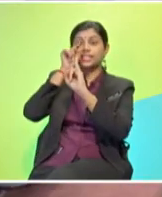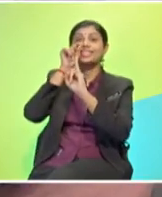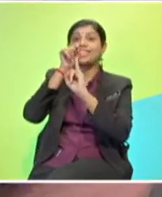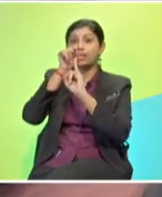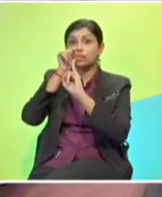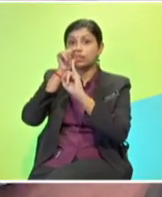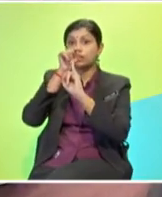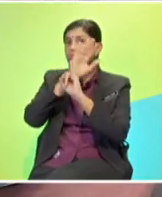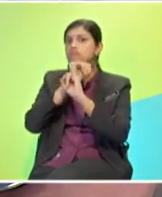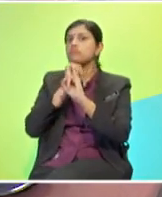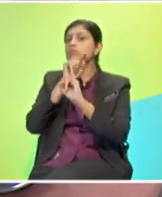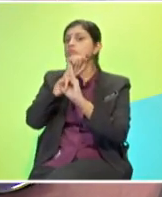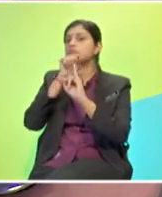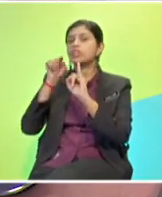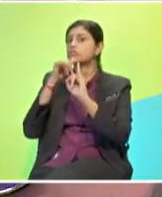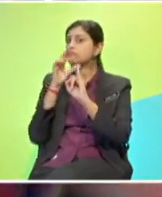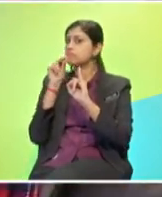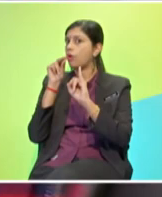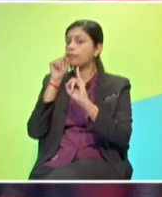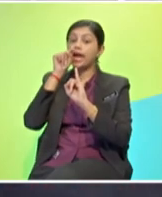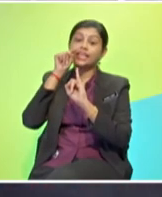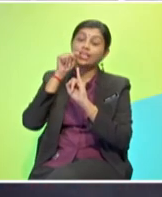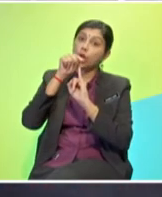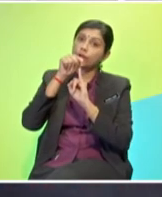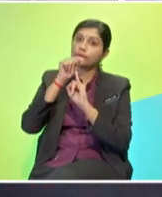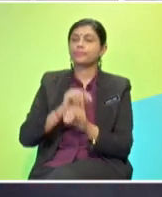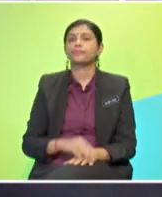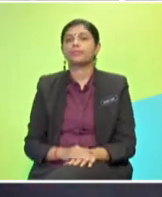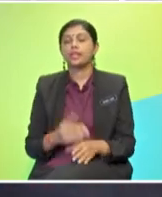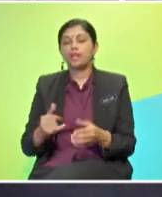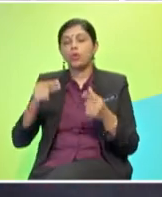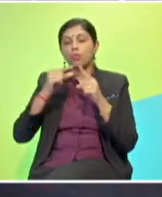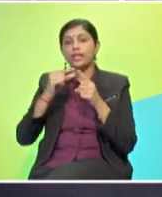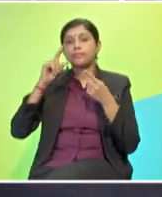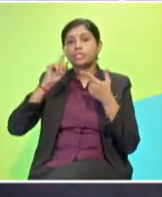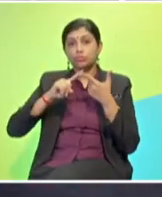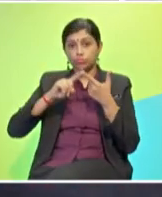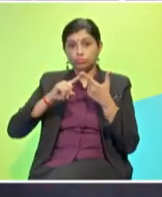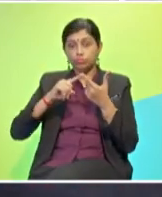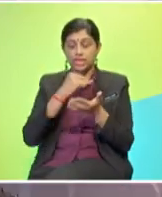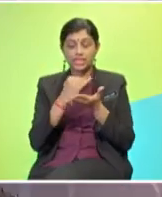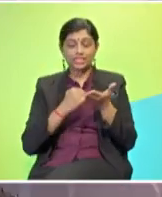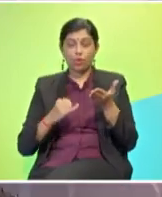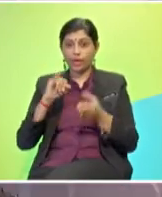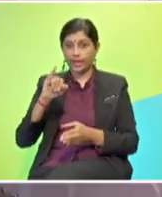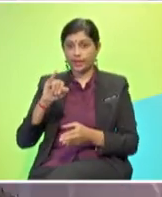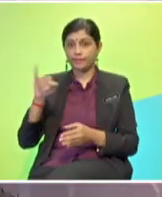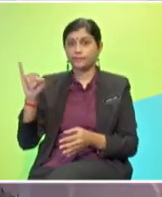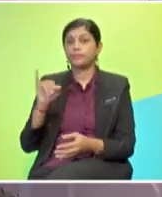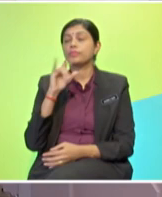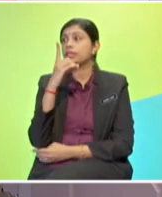dot. Okay. All thank right, you, next teacher. Next one is drawing. Okay. D